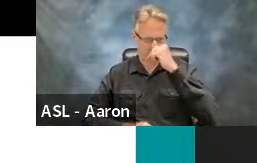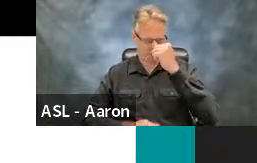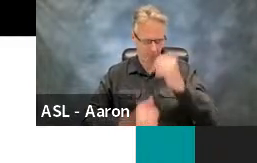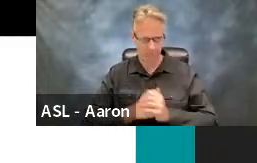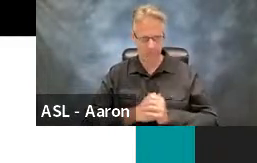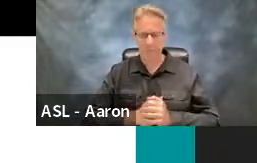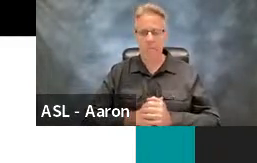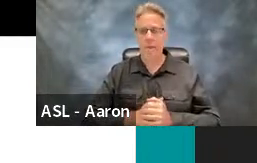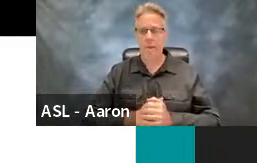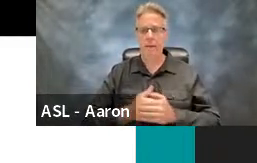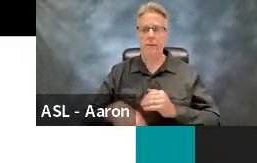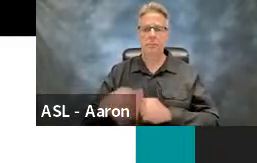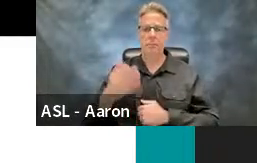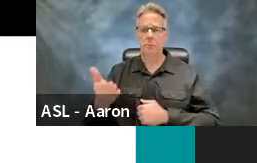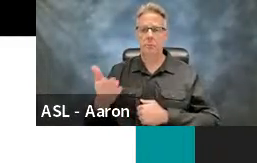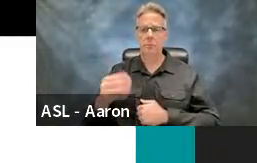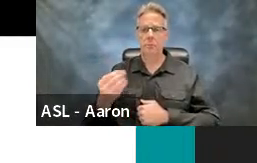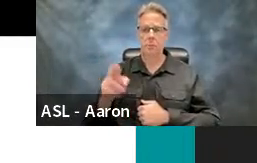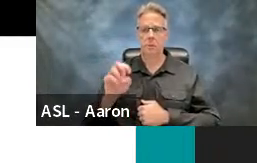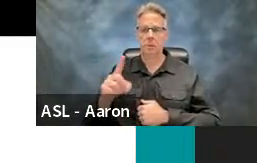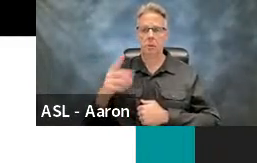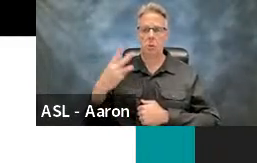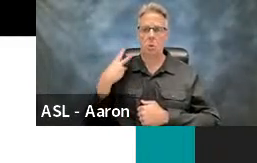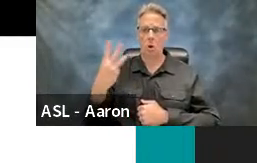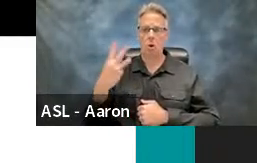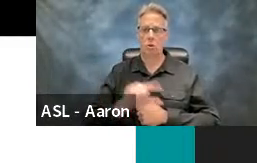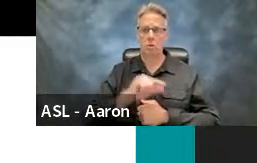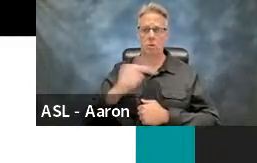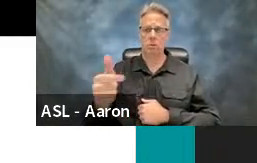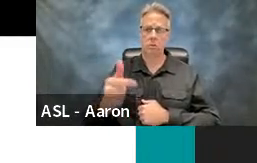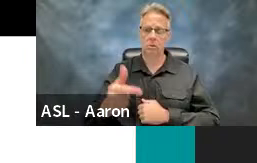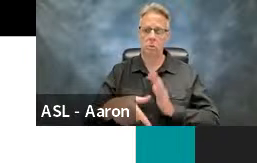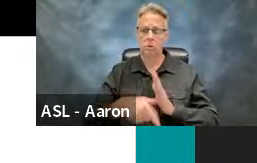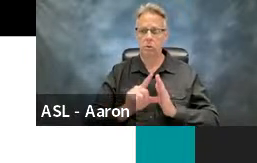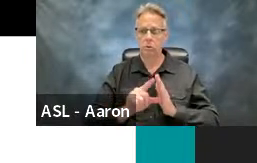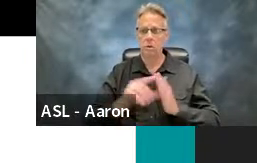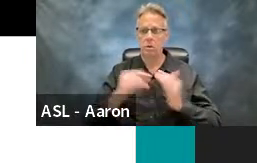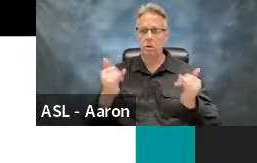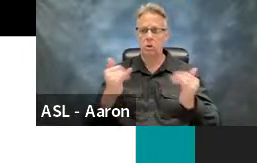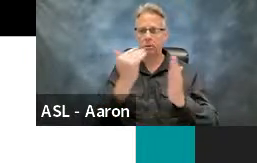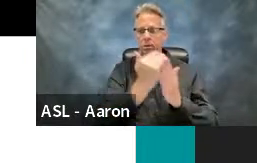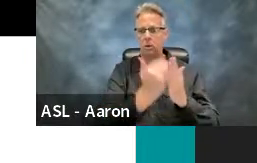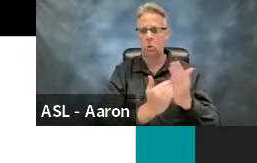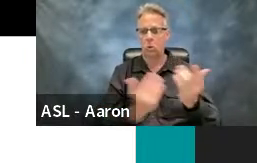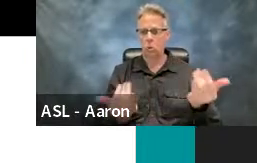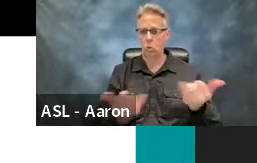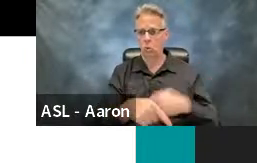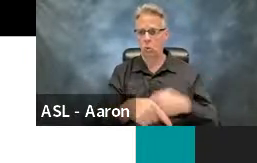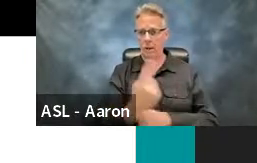that, Mr. Ed Washington, I'll turn it over to you to review our agenda for the day.